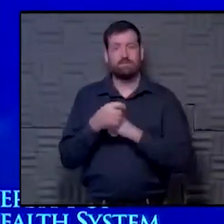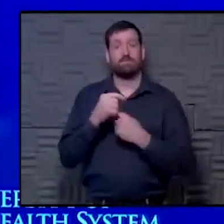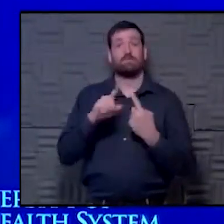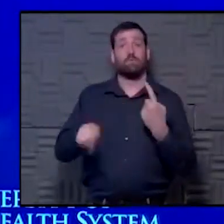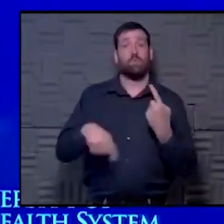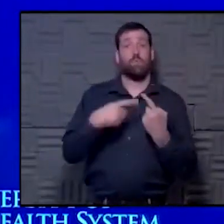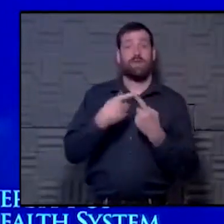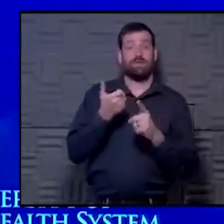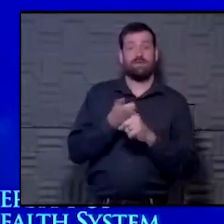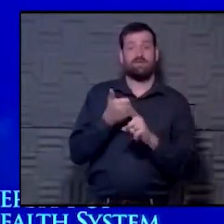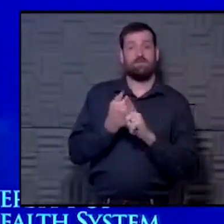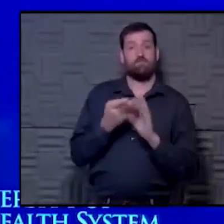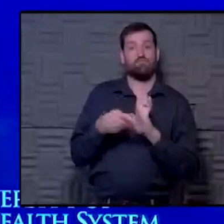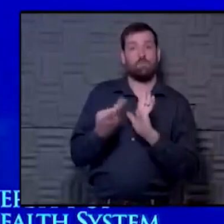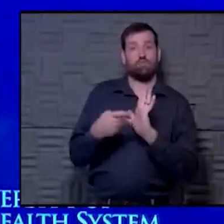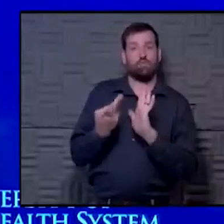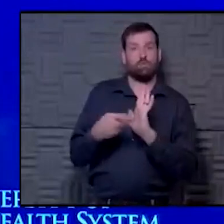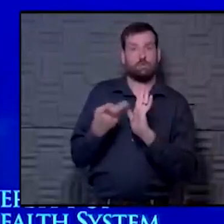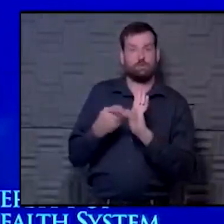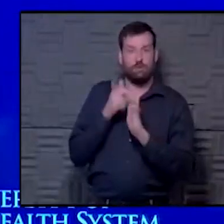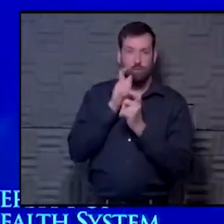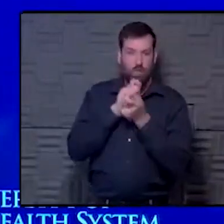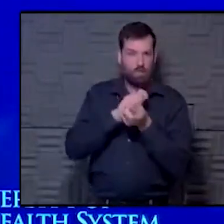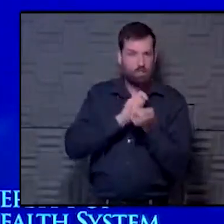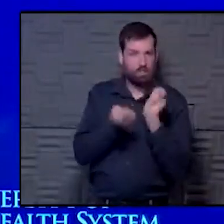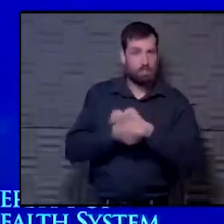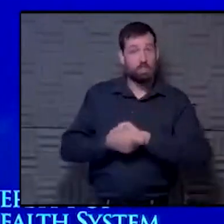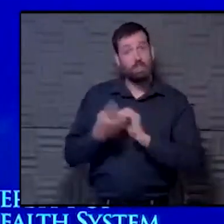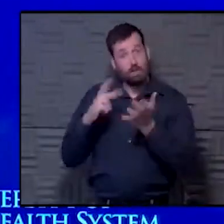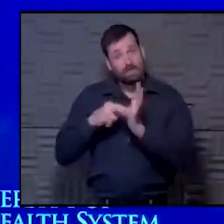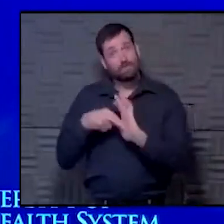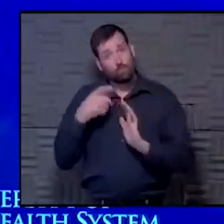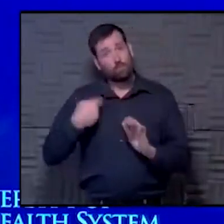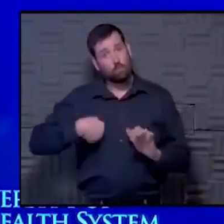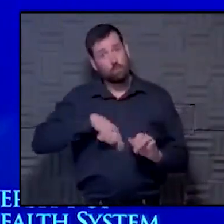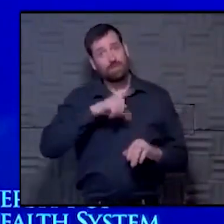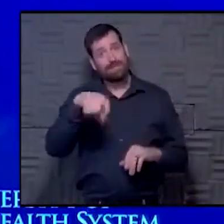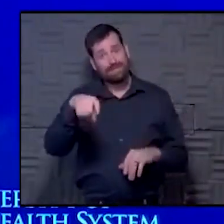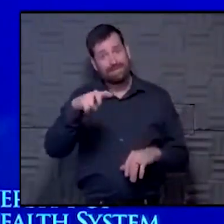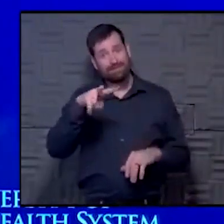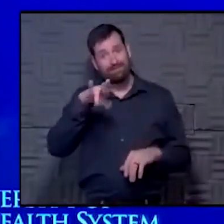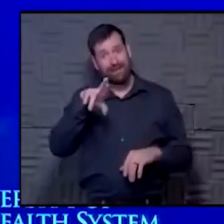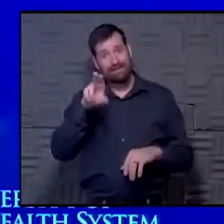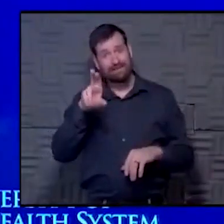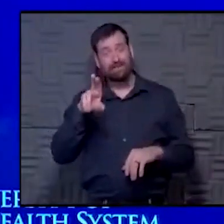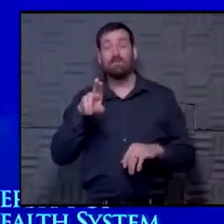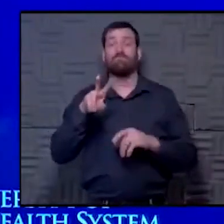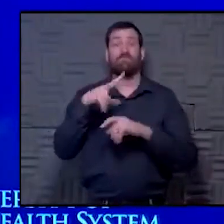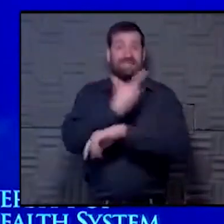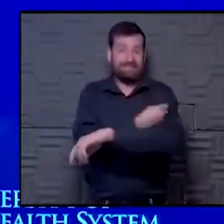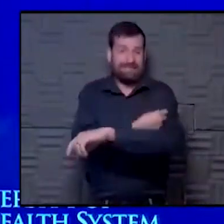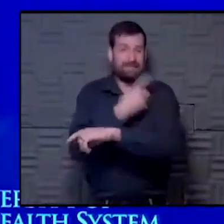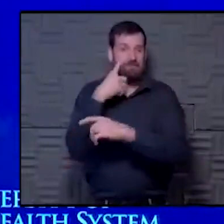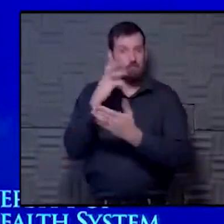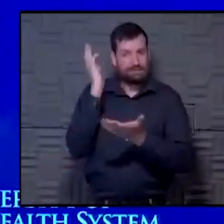it begins to reproduce. So Hawkeye, we need the vaccine to blunt the virus mutation to make sure